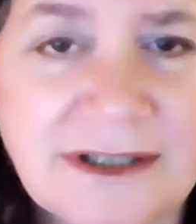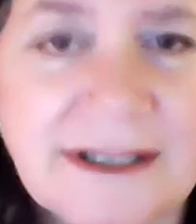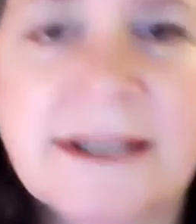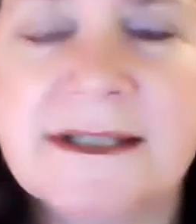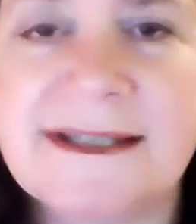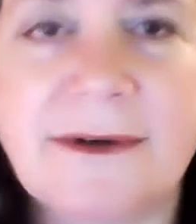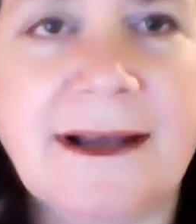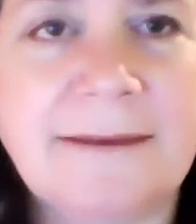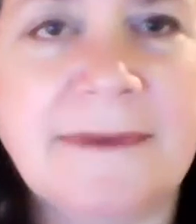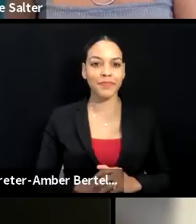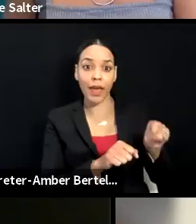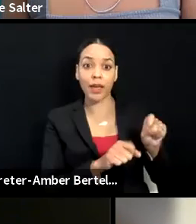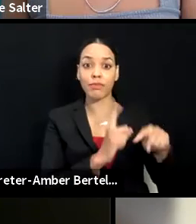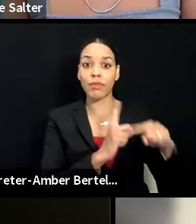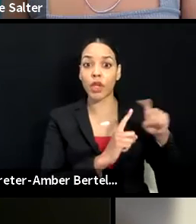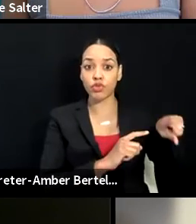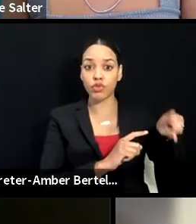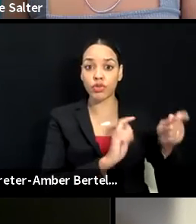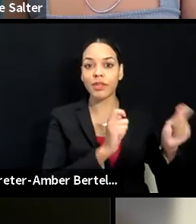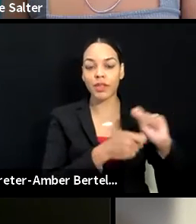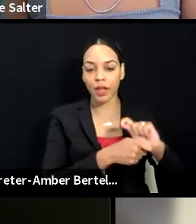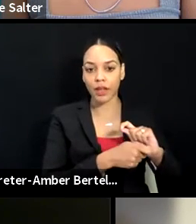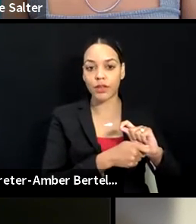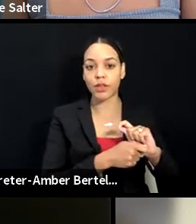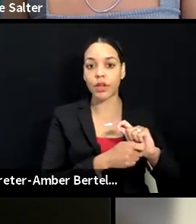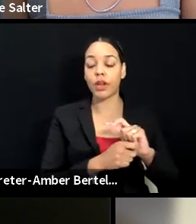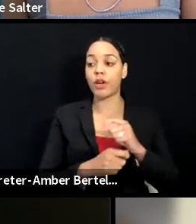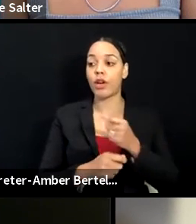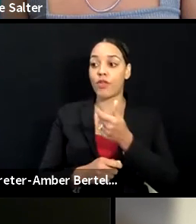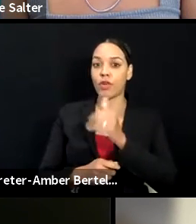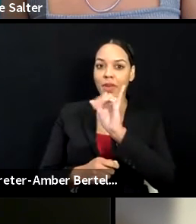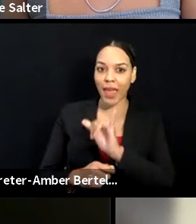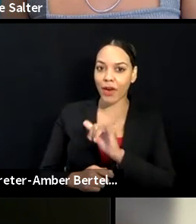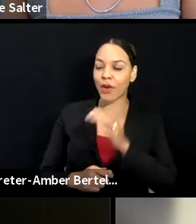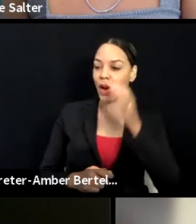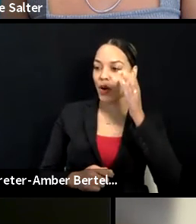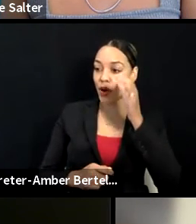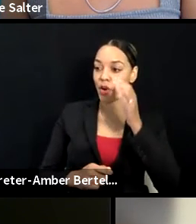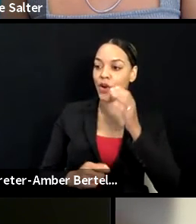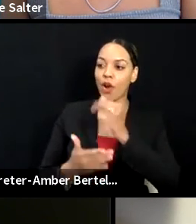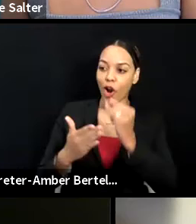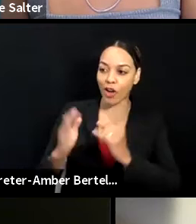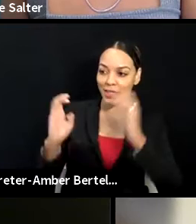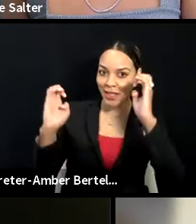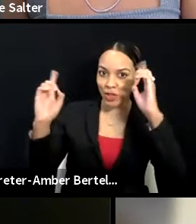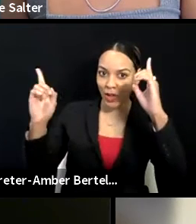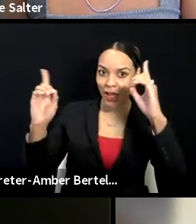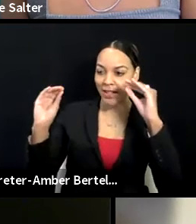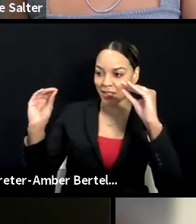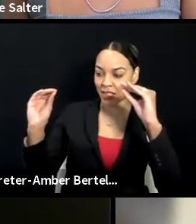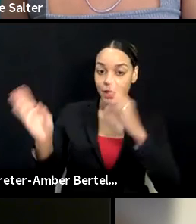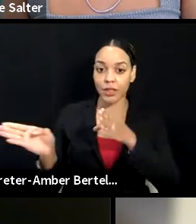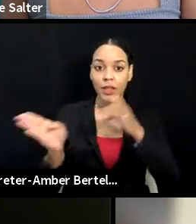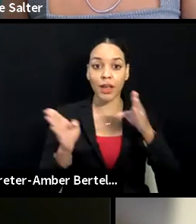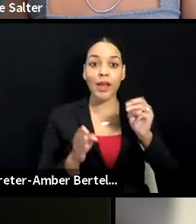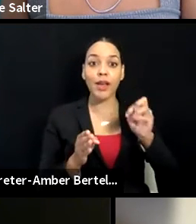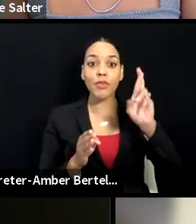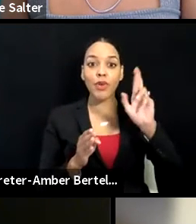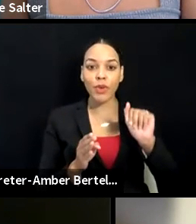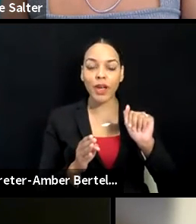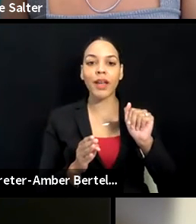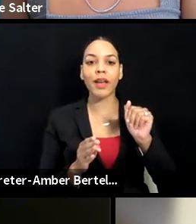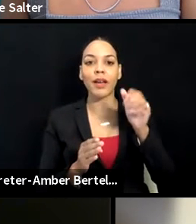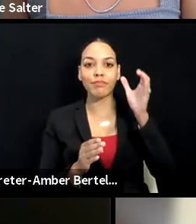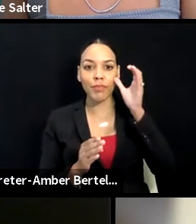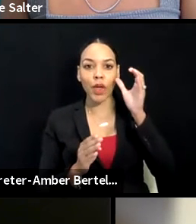change. So I'm, you know, from Gary, I heard arts education. From Maria, I heard many things,